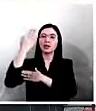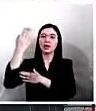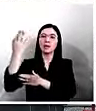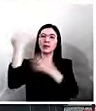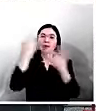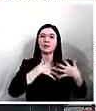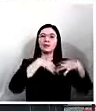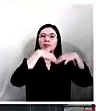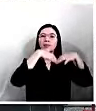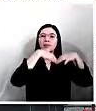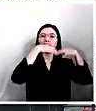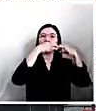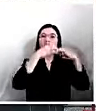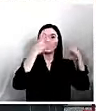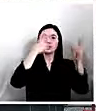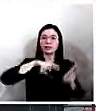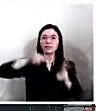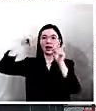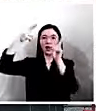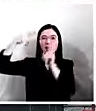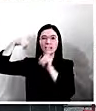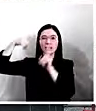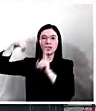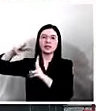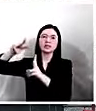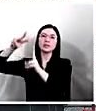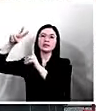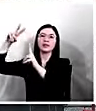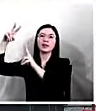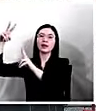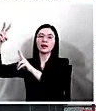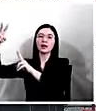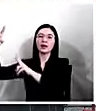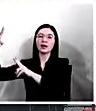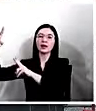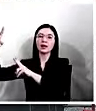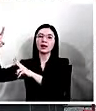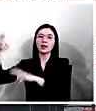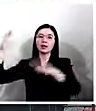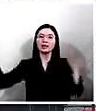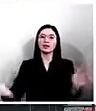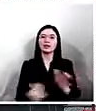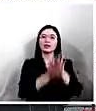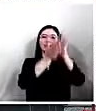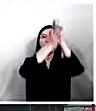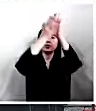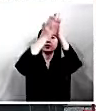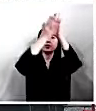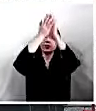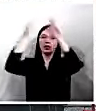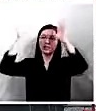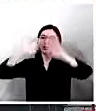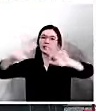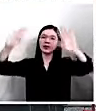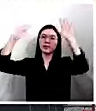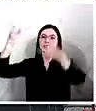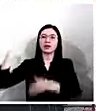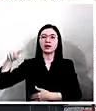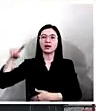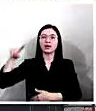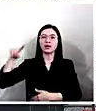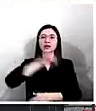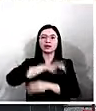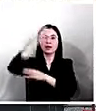who bear the powers and bears. Praise the wonders